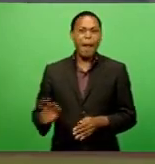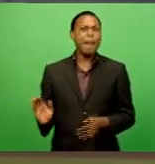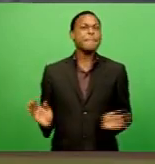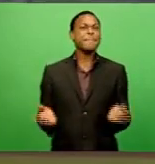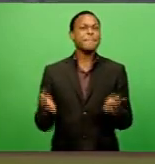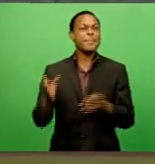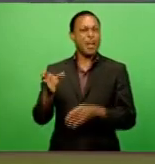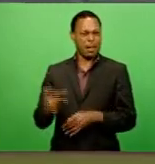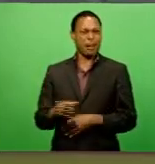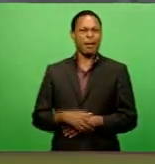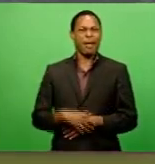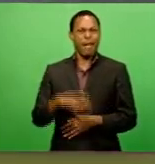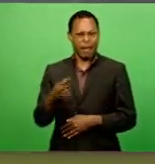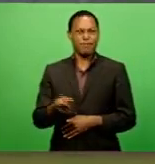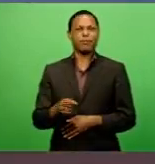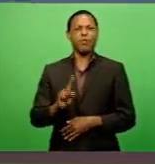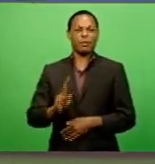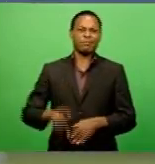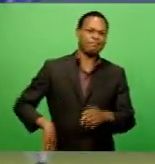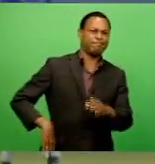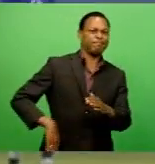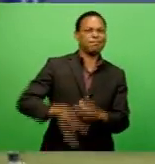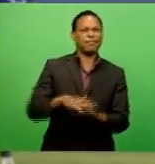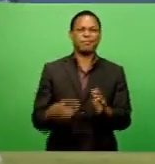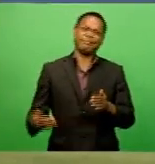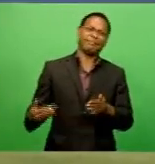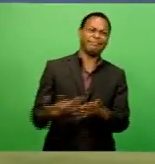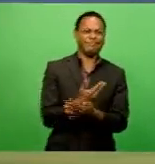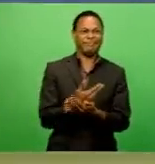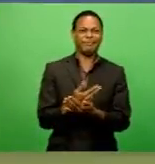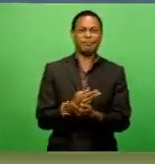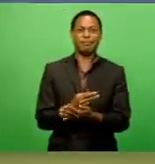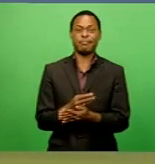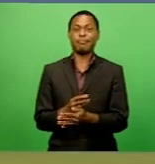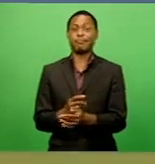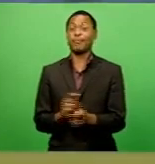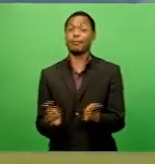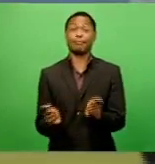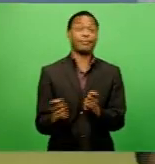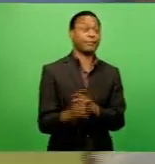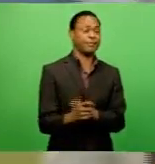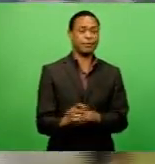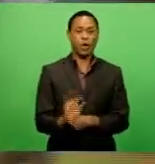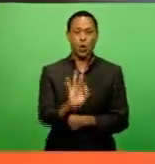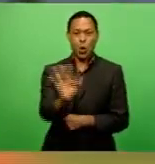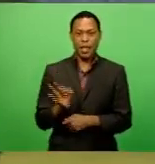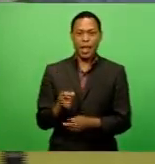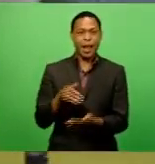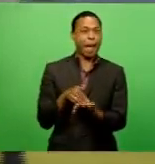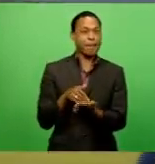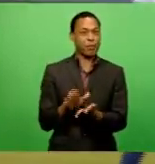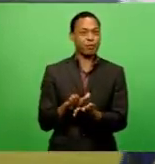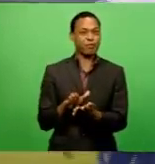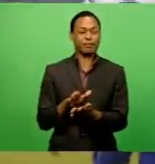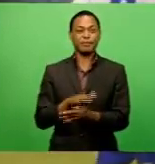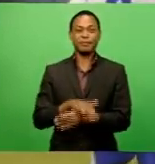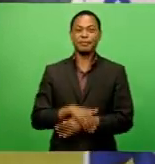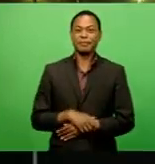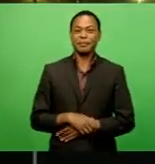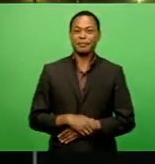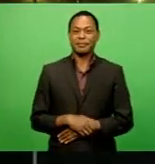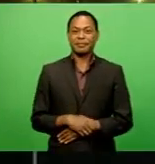managed to score a goal. However, his transfer has not been approved by Fiji FA. Aquila Dama, FBC